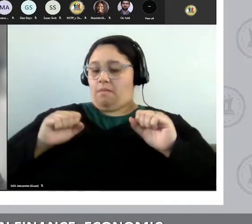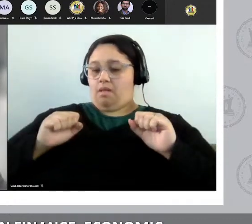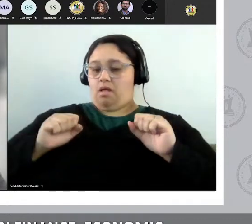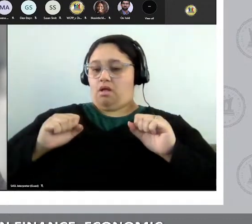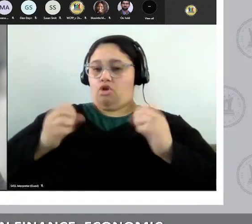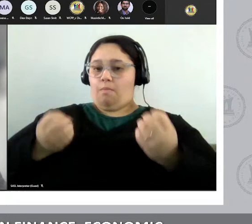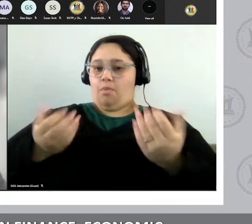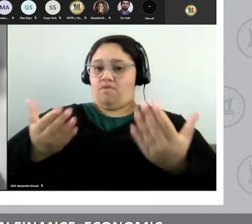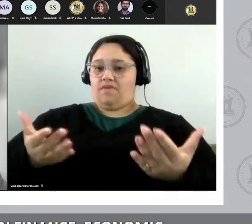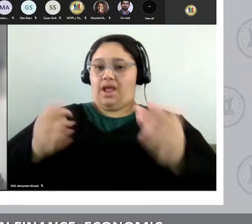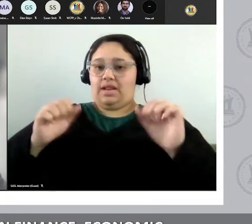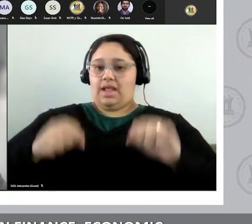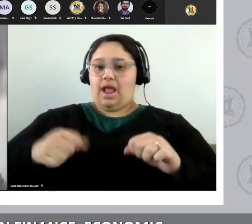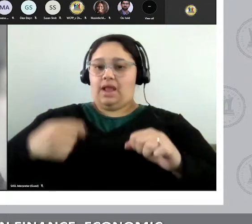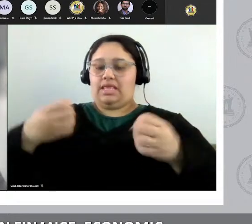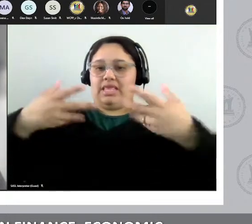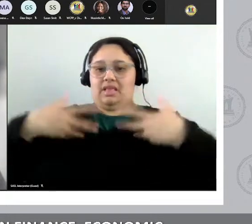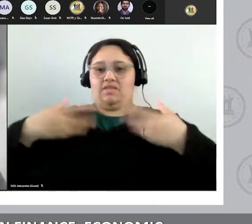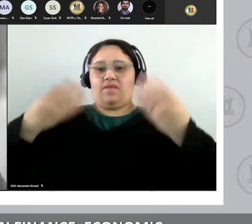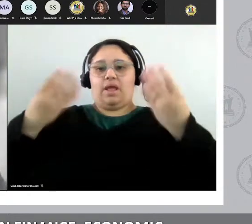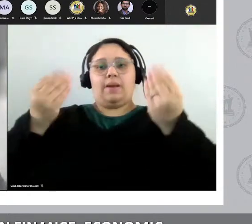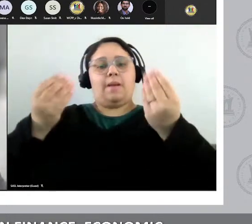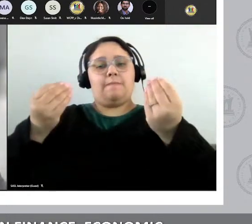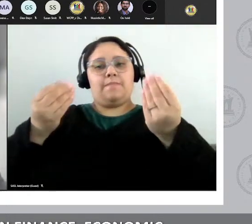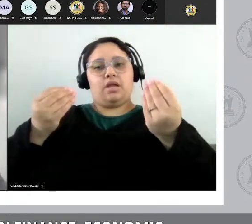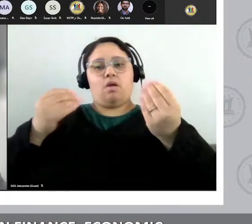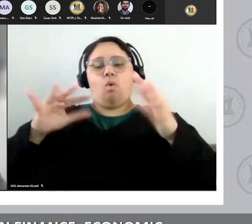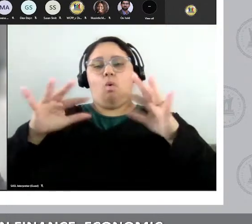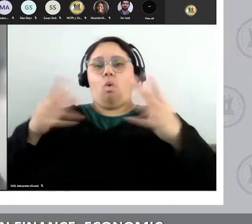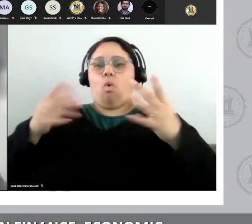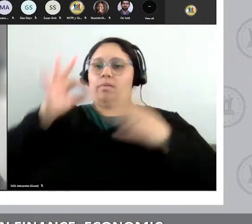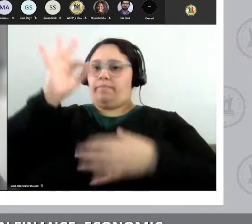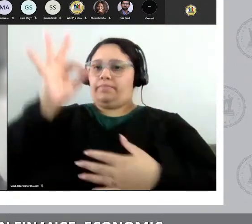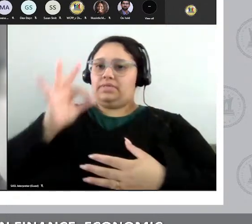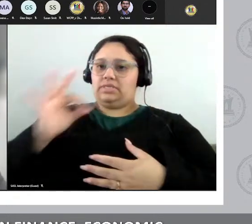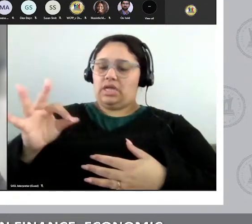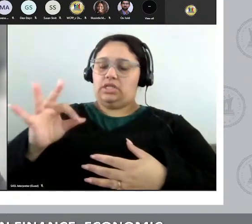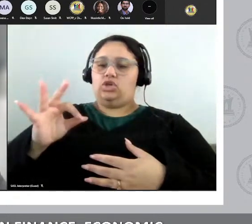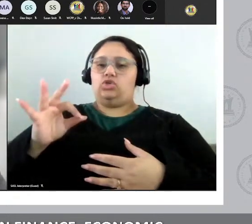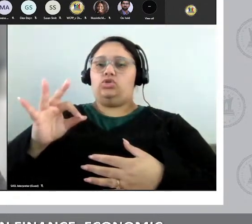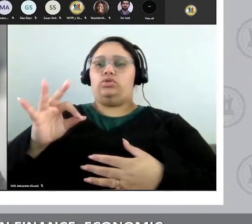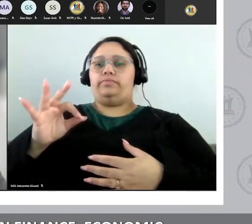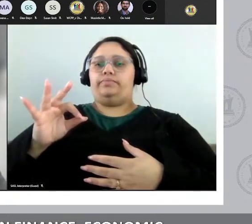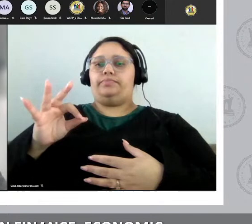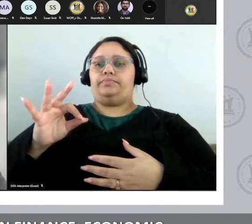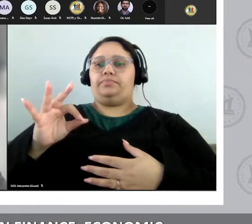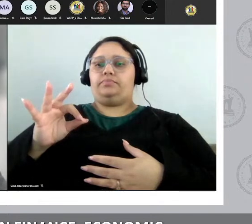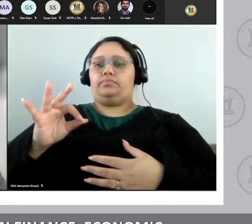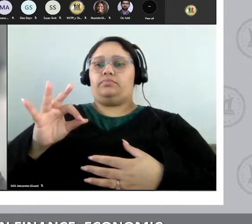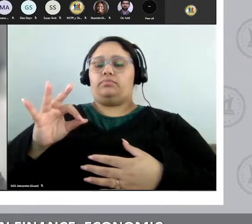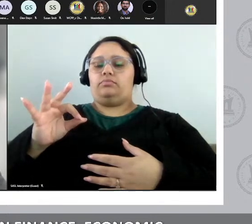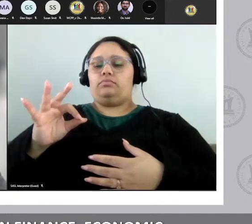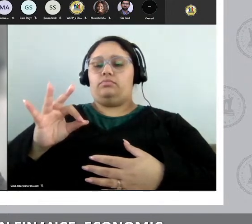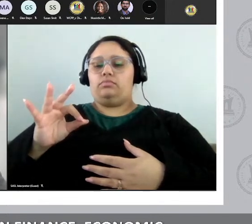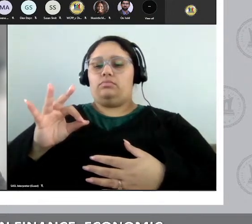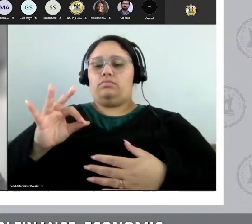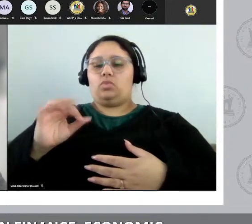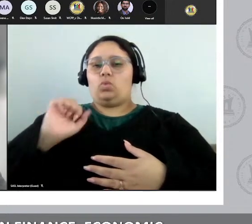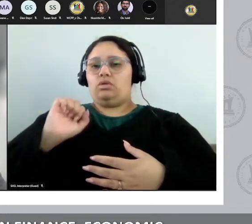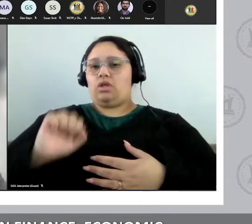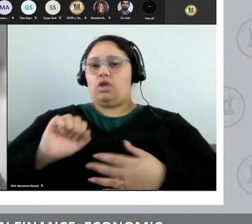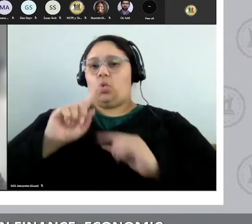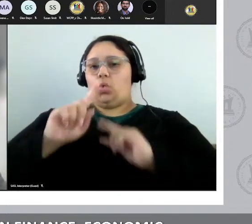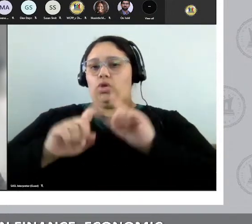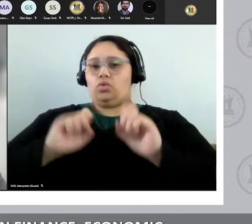to provide us the numbers or the percentage of those that queries or